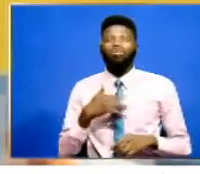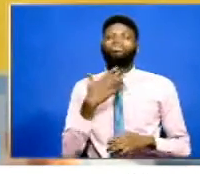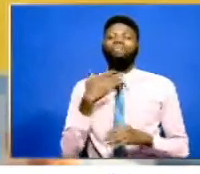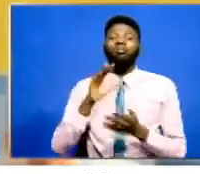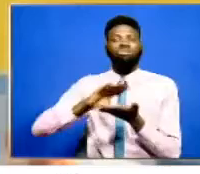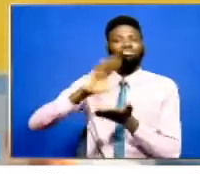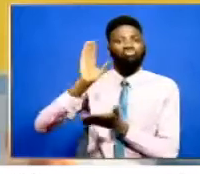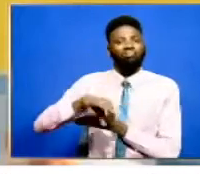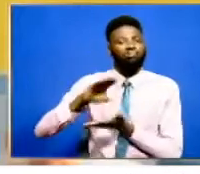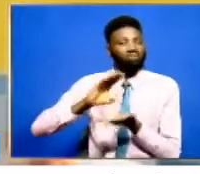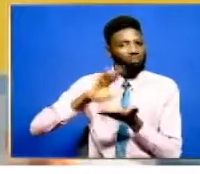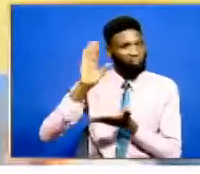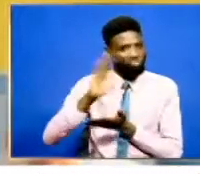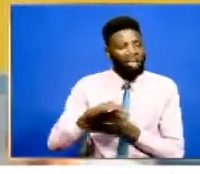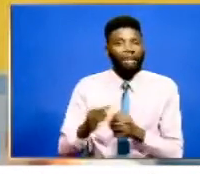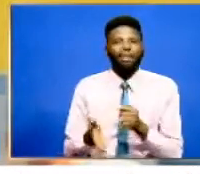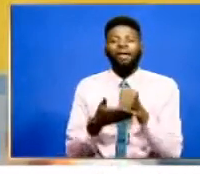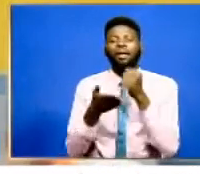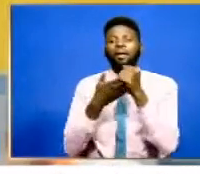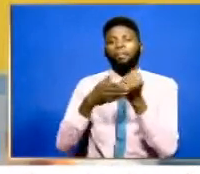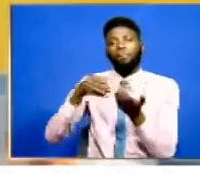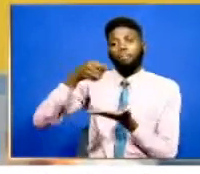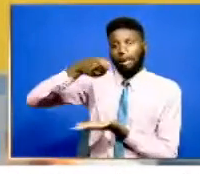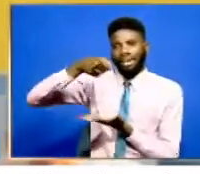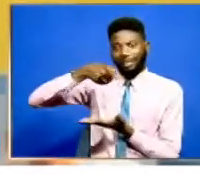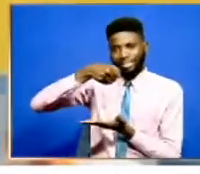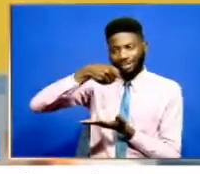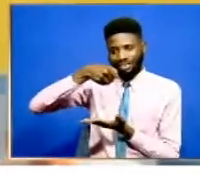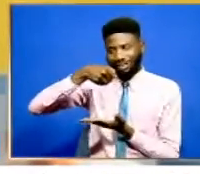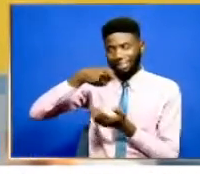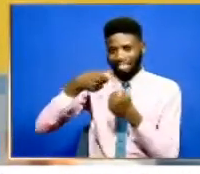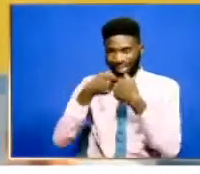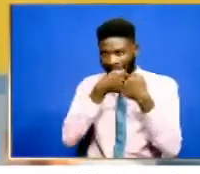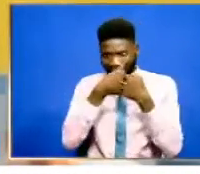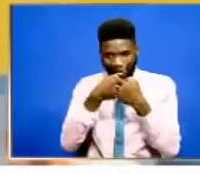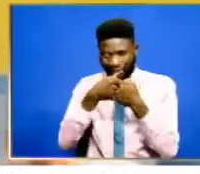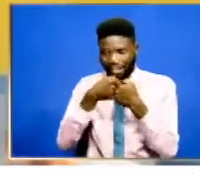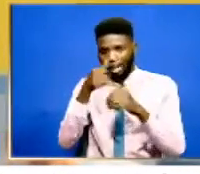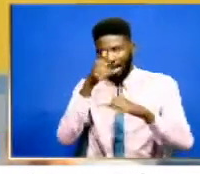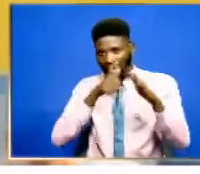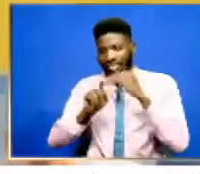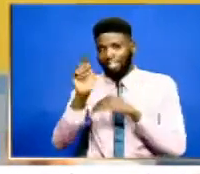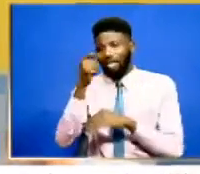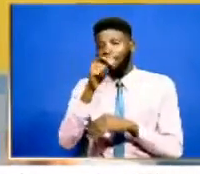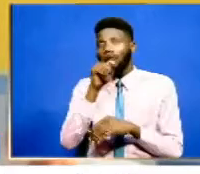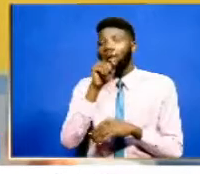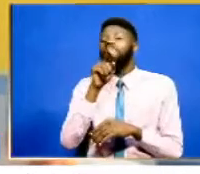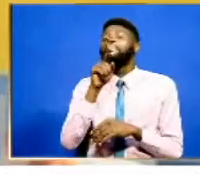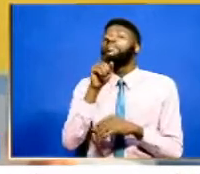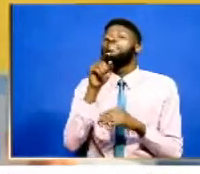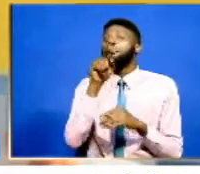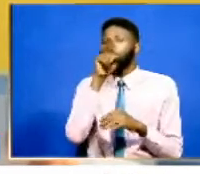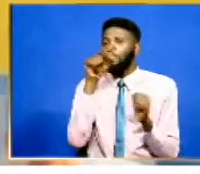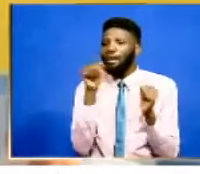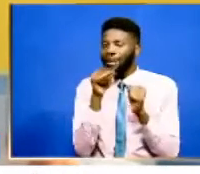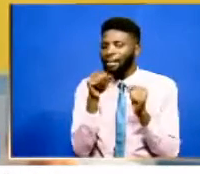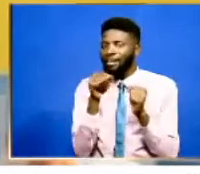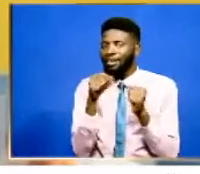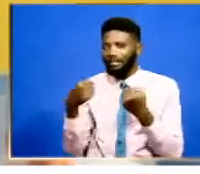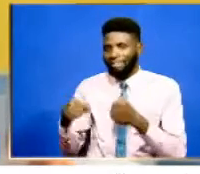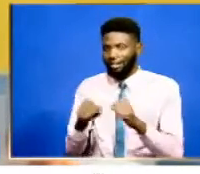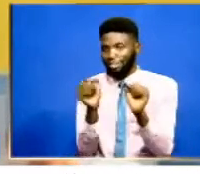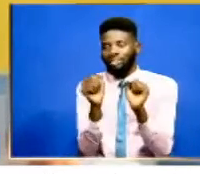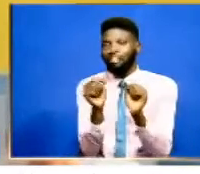budget gap under the Kenya Malaria Strategy. You'll also establish